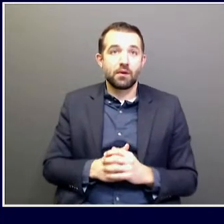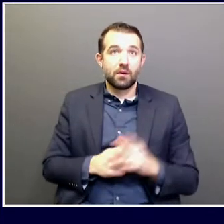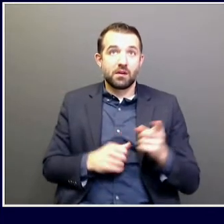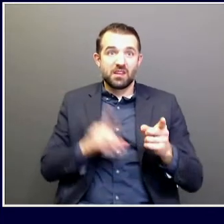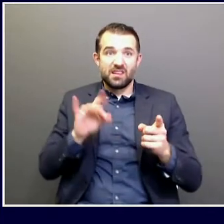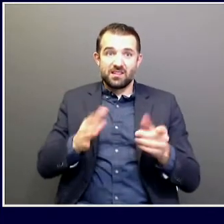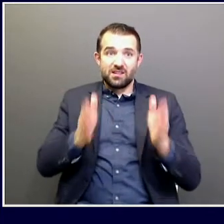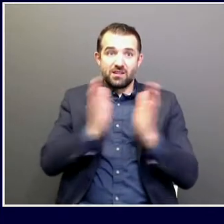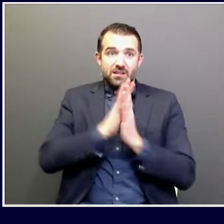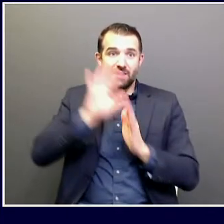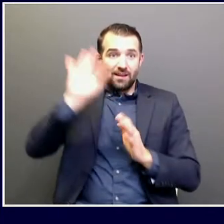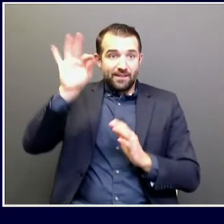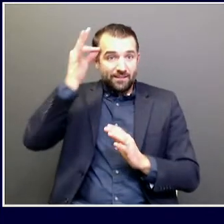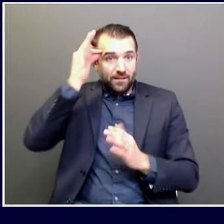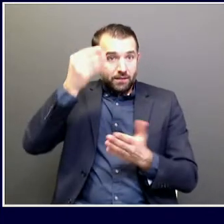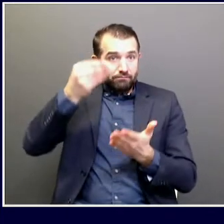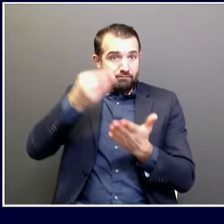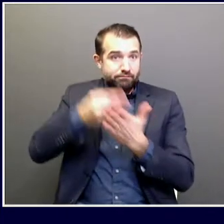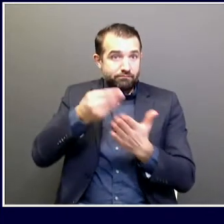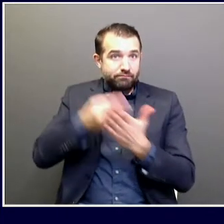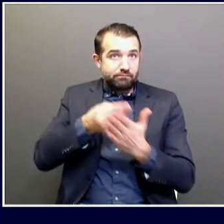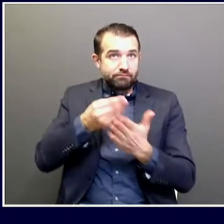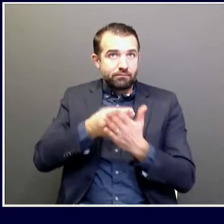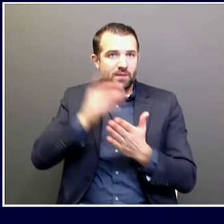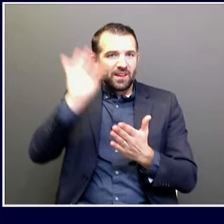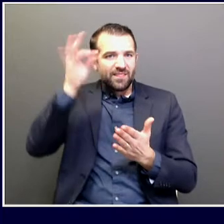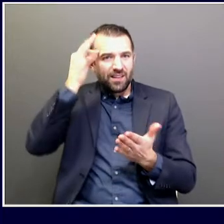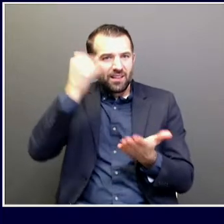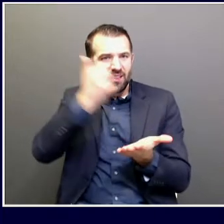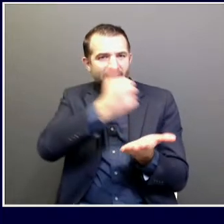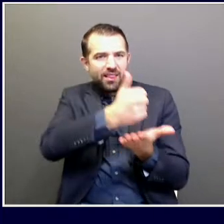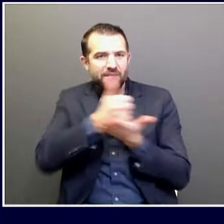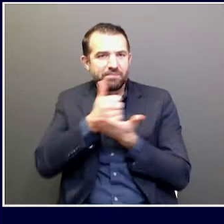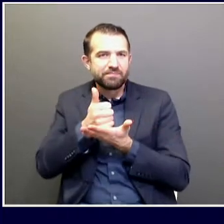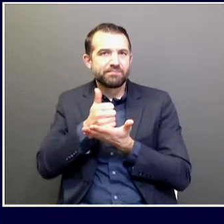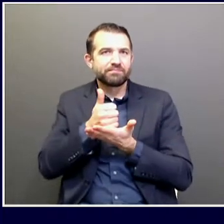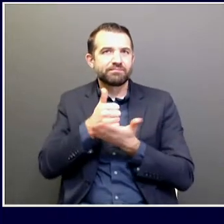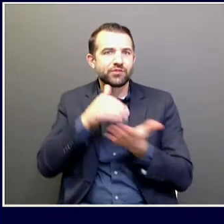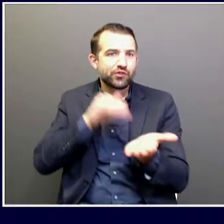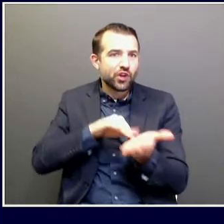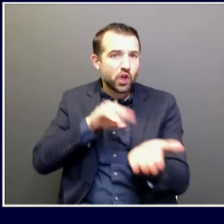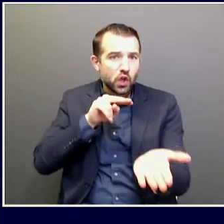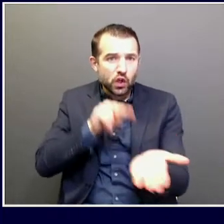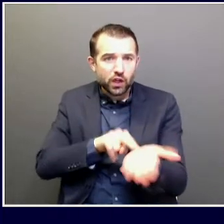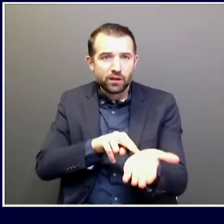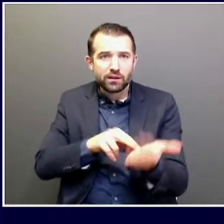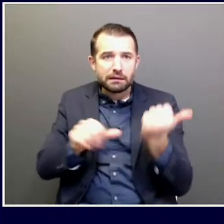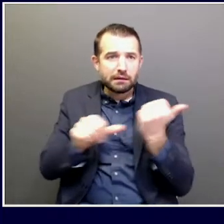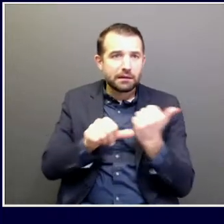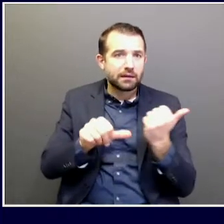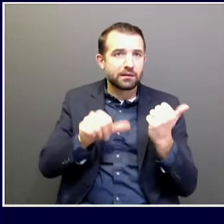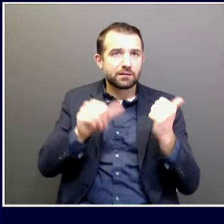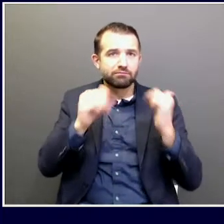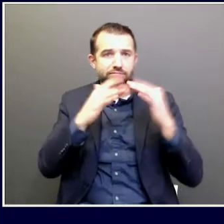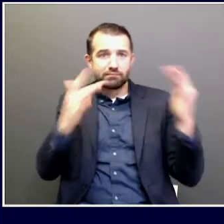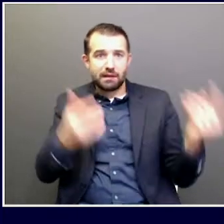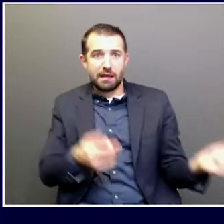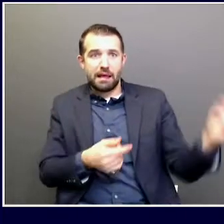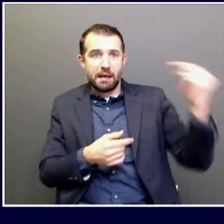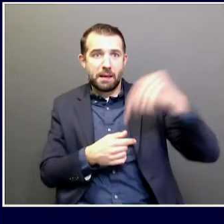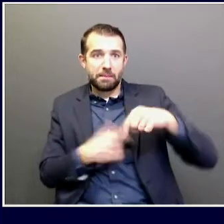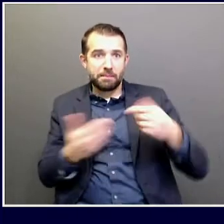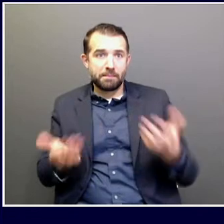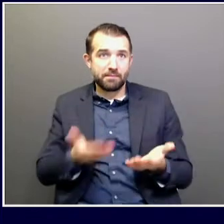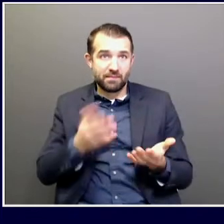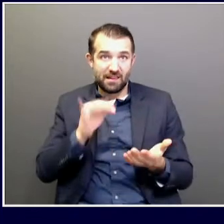medical surge assistance. How quickly, realistically, could we expect, if we got approval, how quickly, realistically, could we expect that